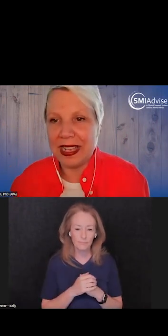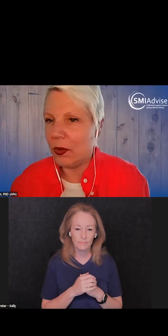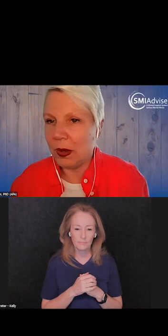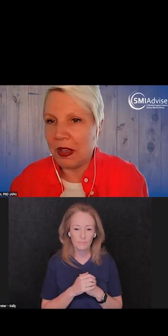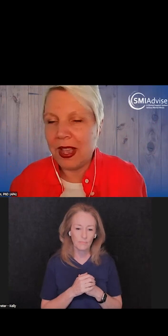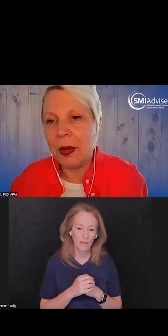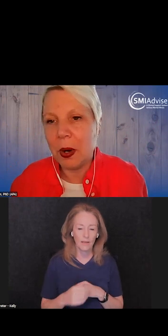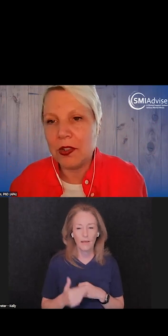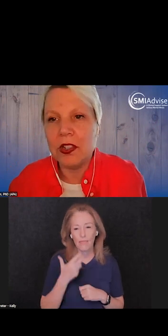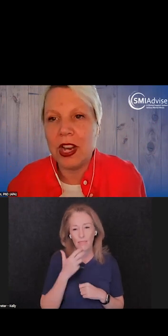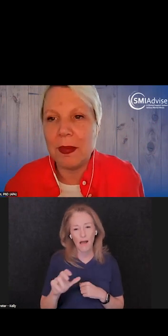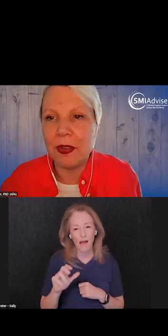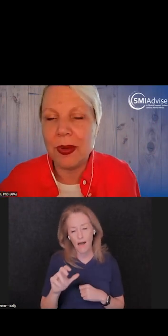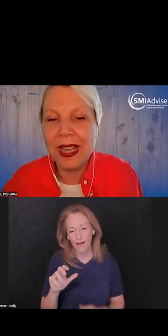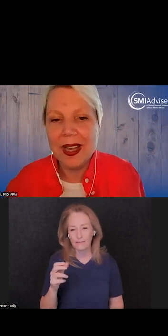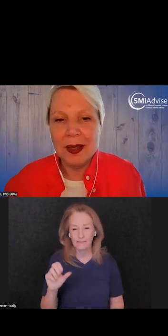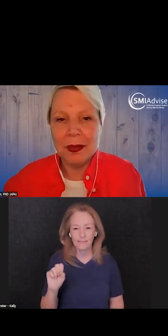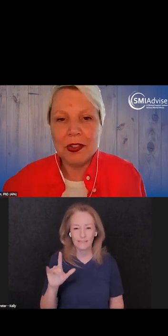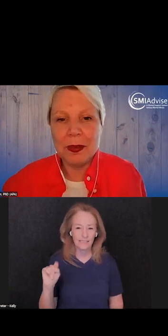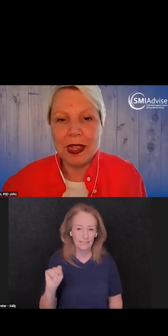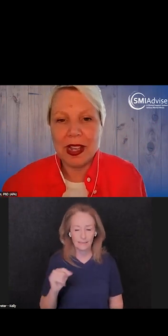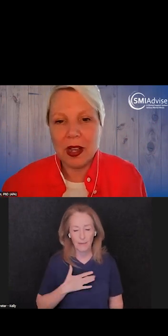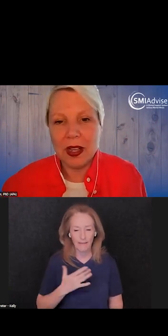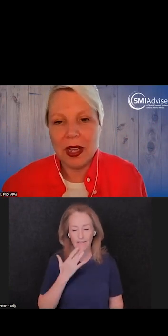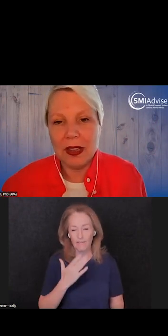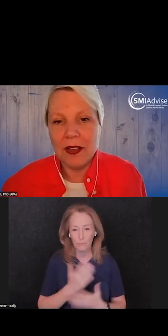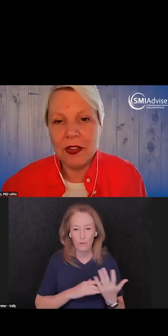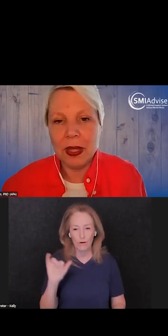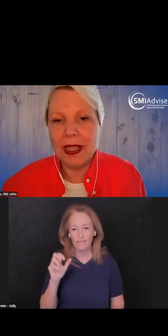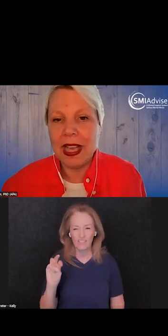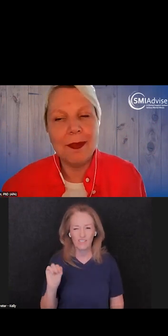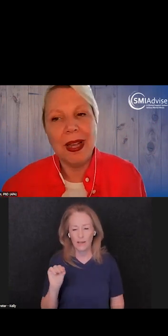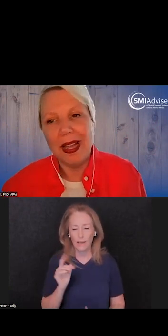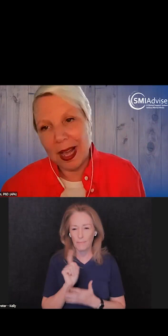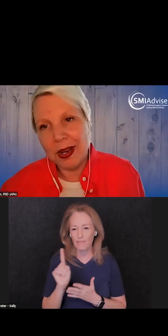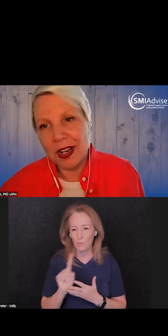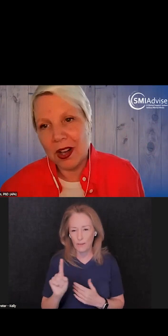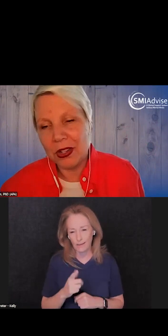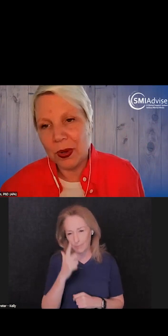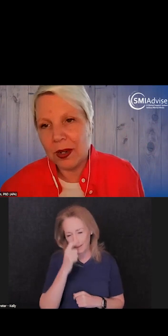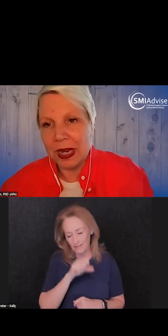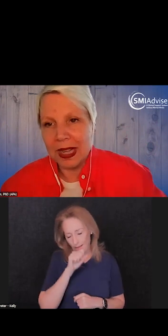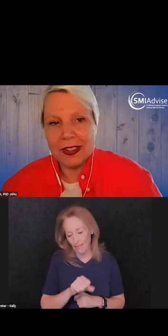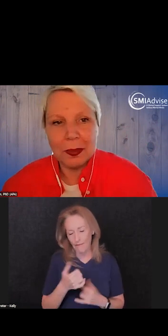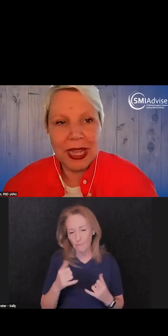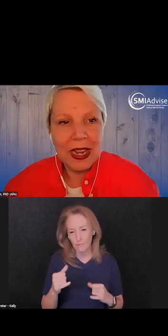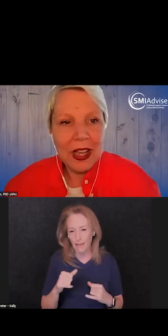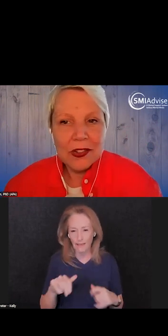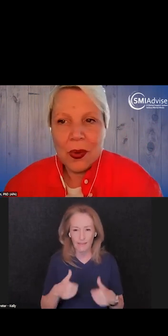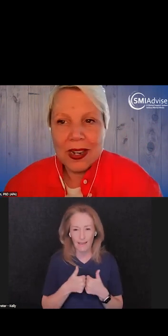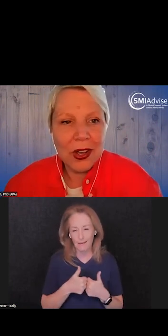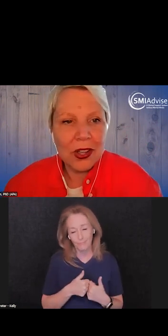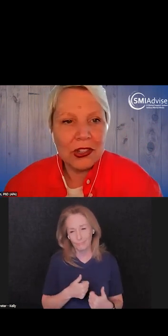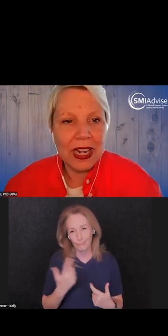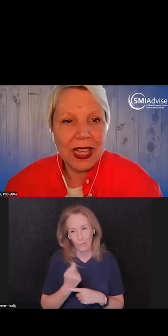hot seat, one of my favorite parts of the jam every week, mostly because I love to play the game. I'm not an often winner, but I like to play it.